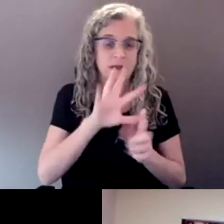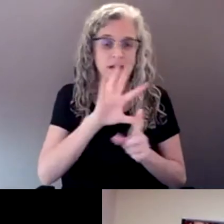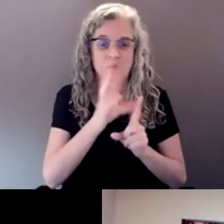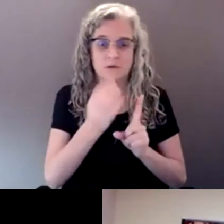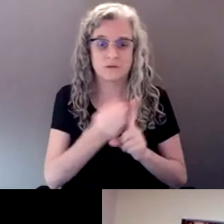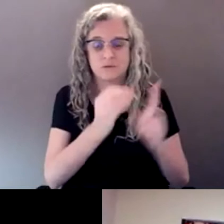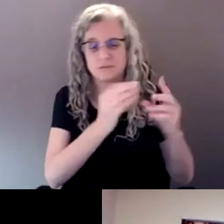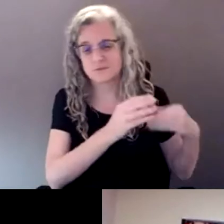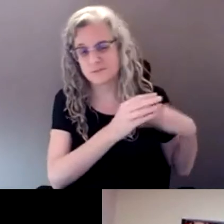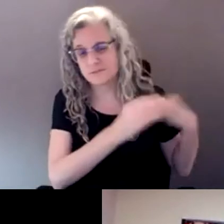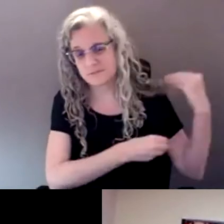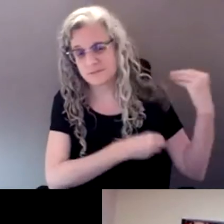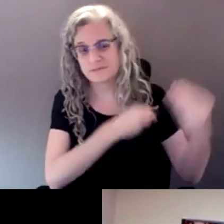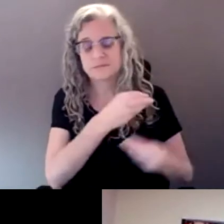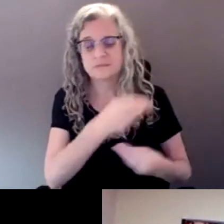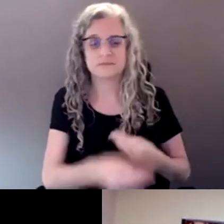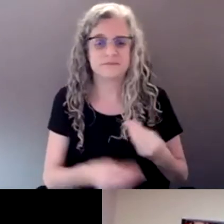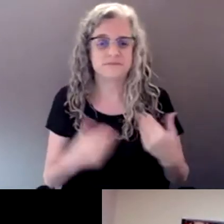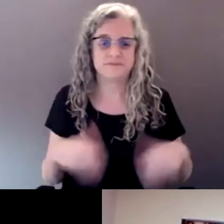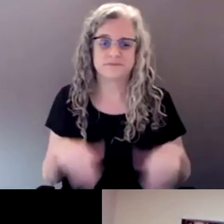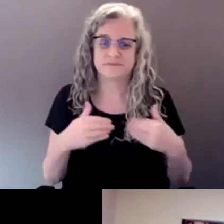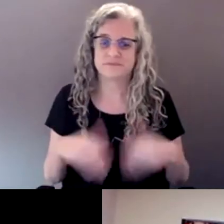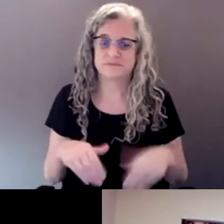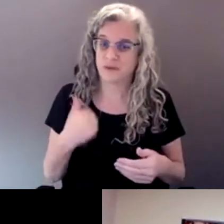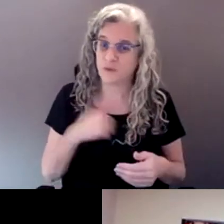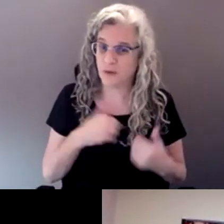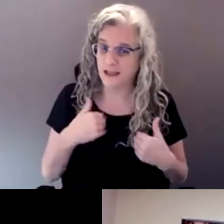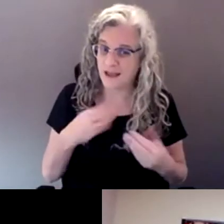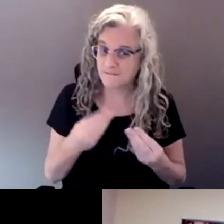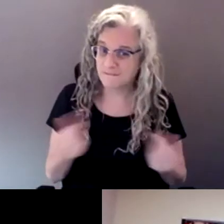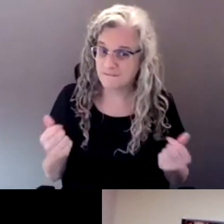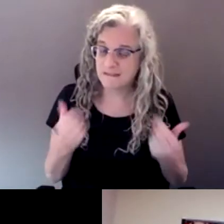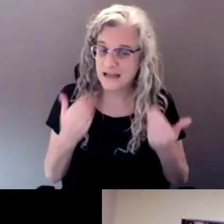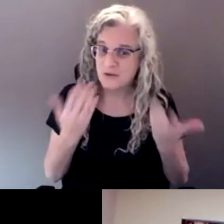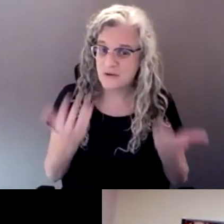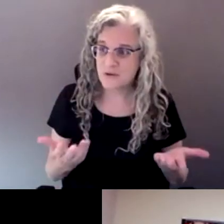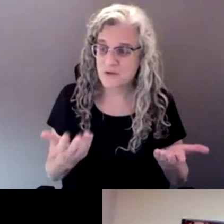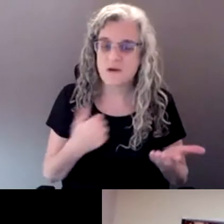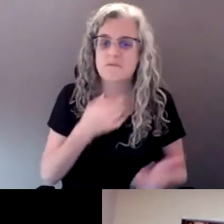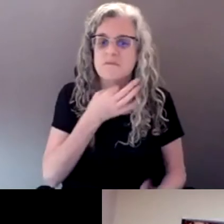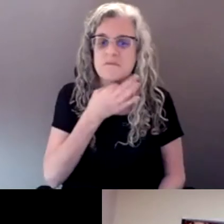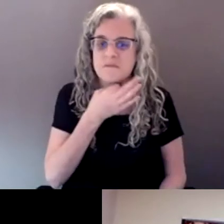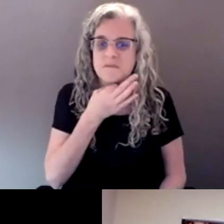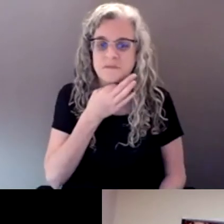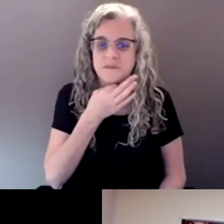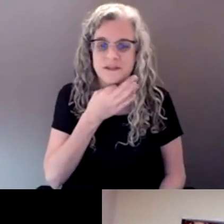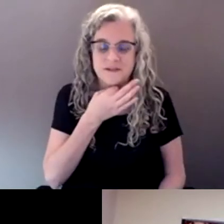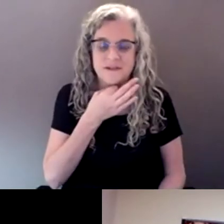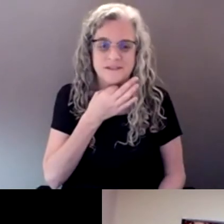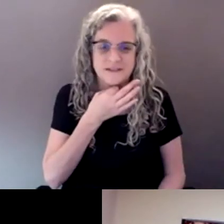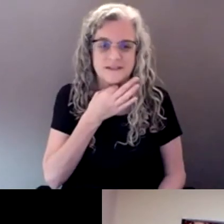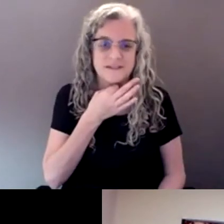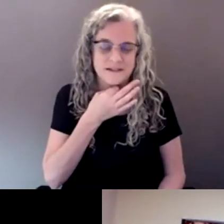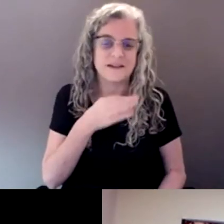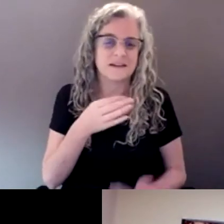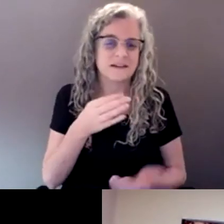ingrained, I wonder if there is an antidote, but I would love to hear more about what you think it